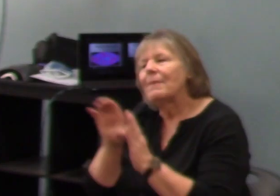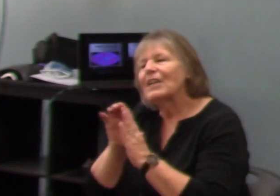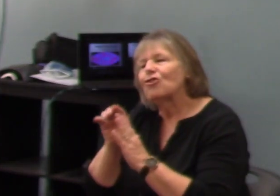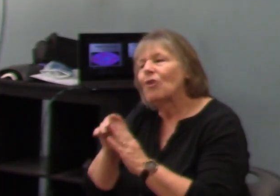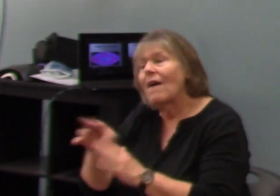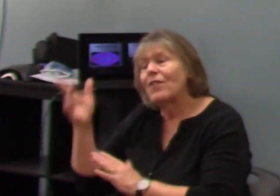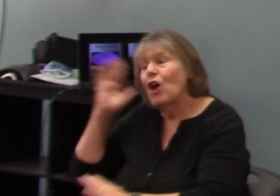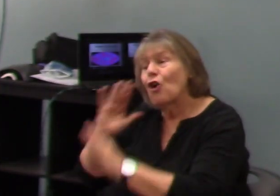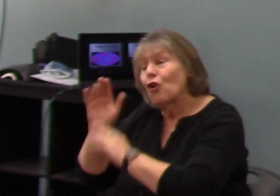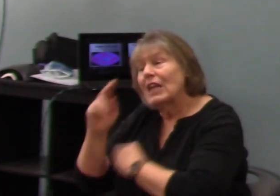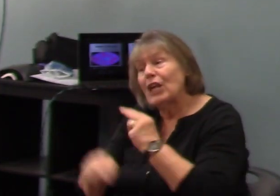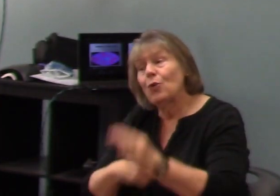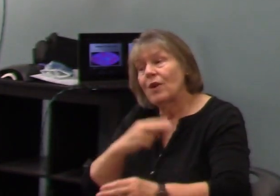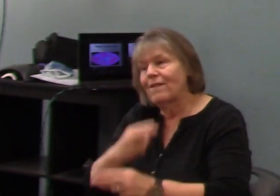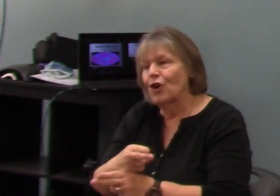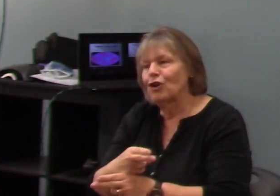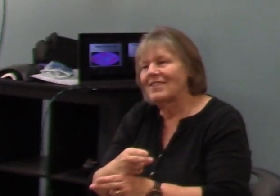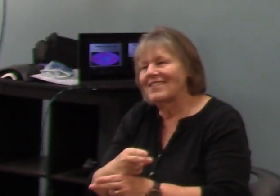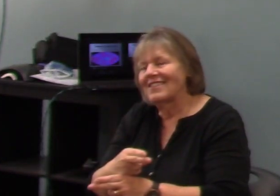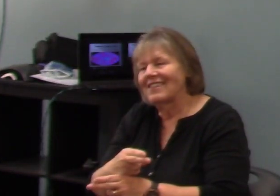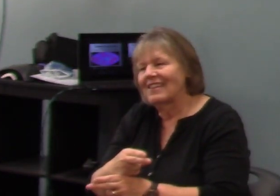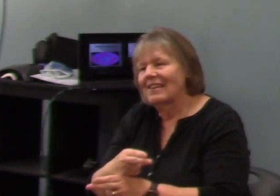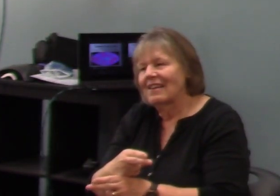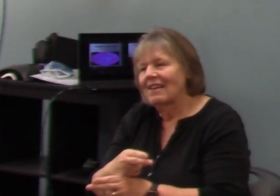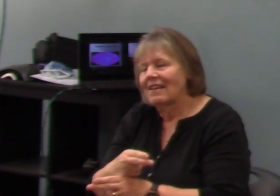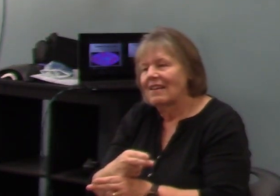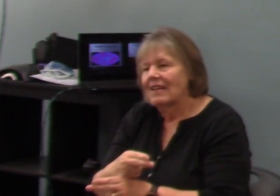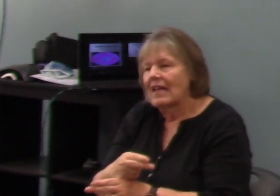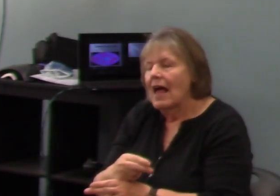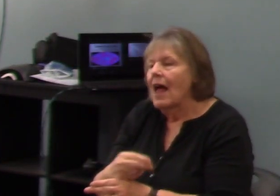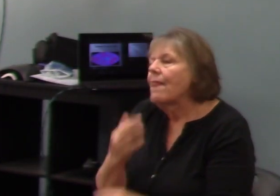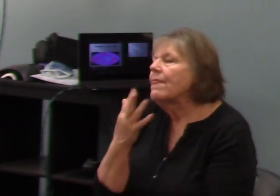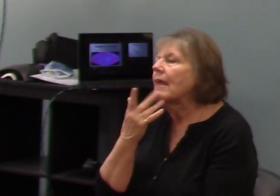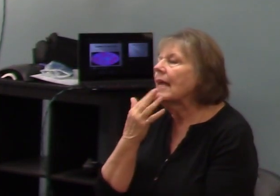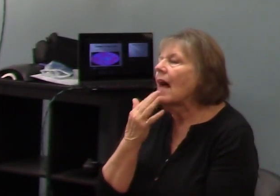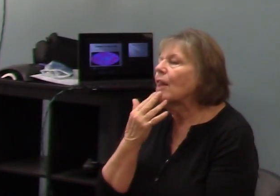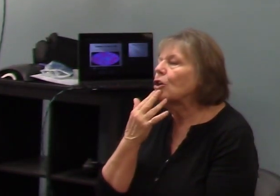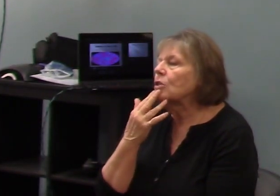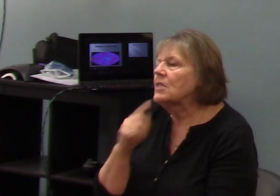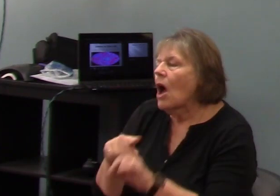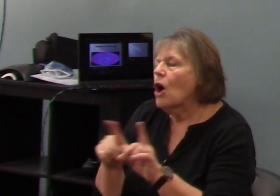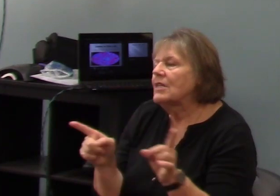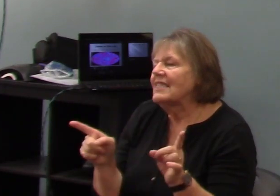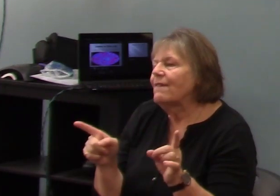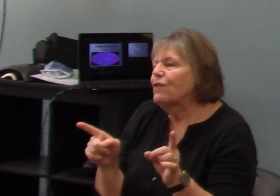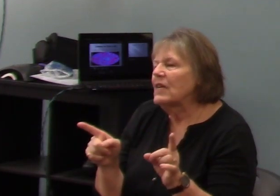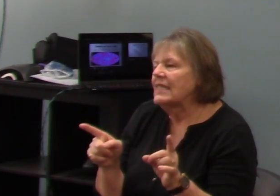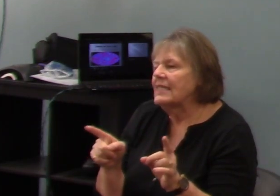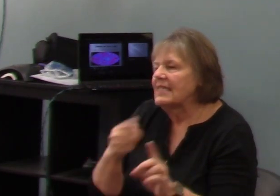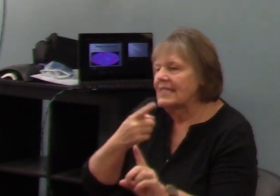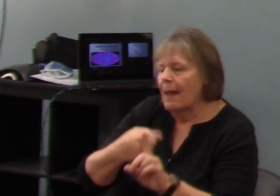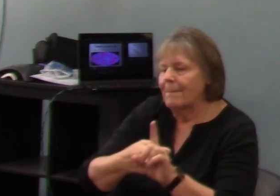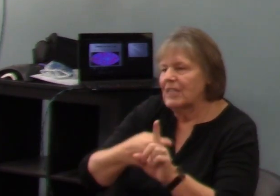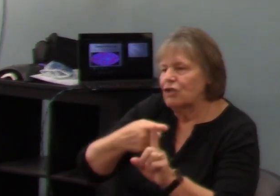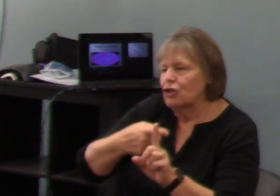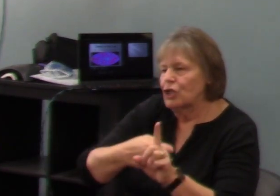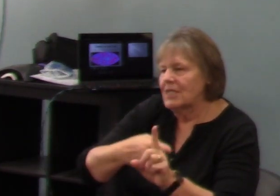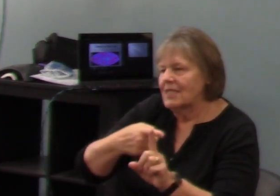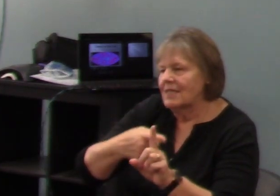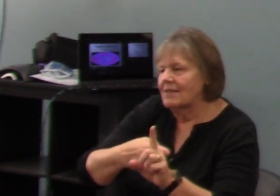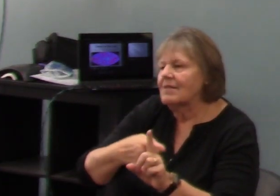those different colors actually represent different temperatures. Very, very subtle differences in temperature.